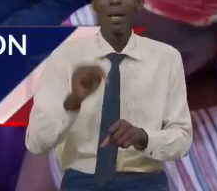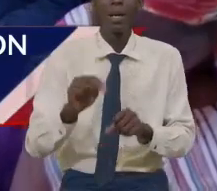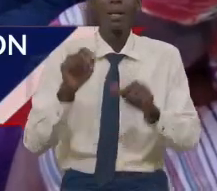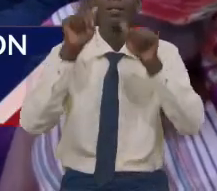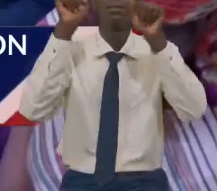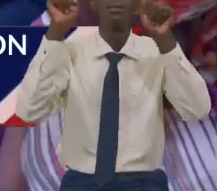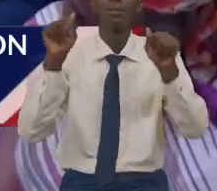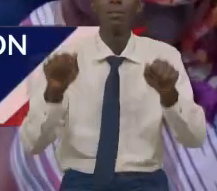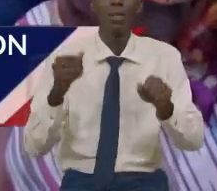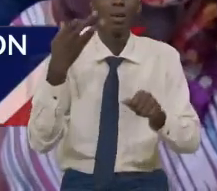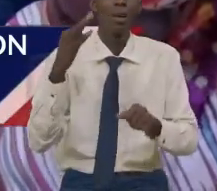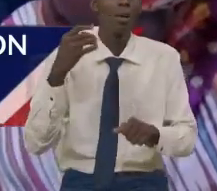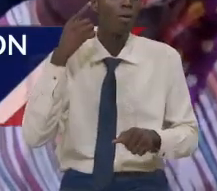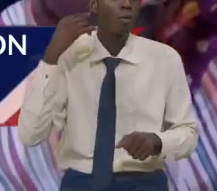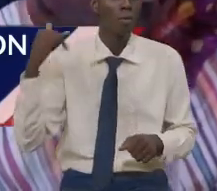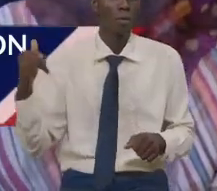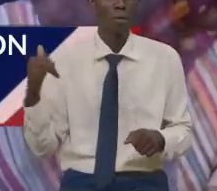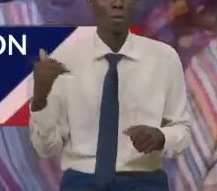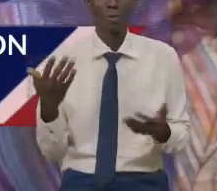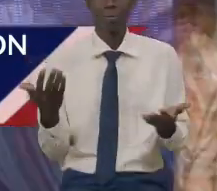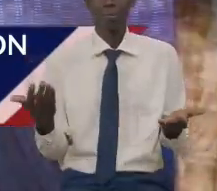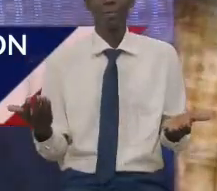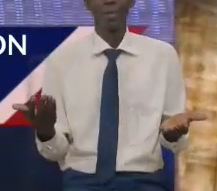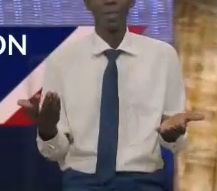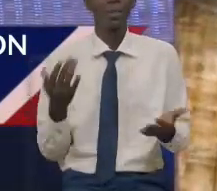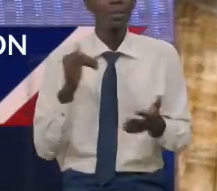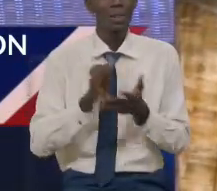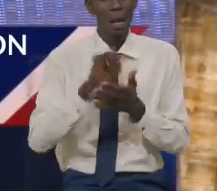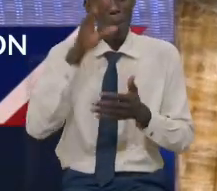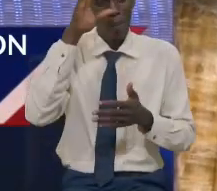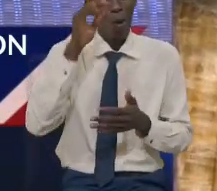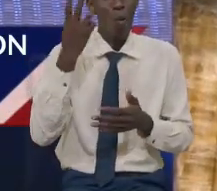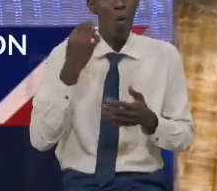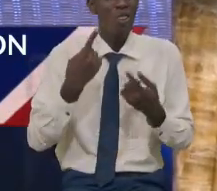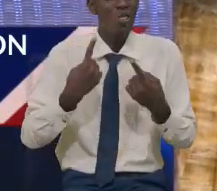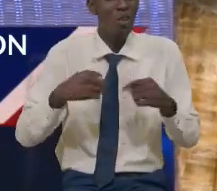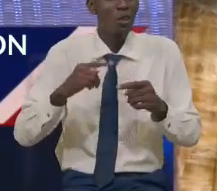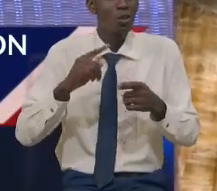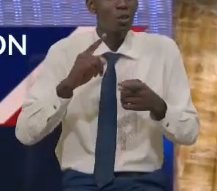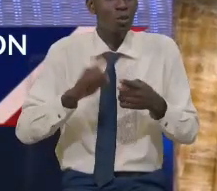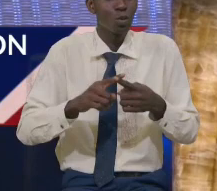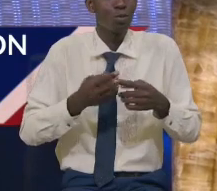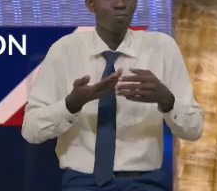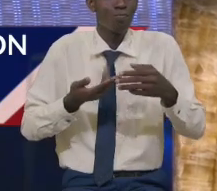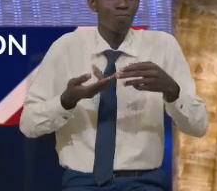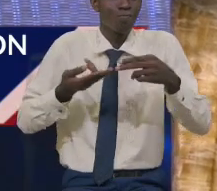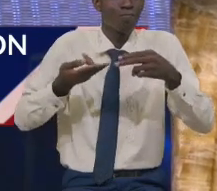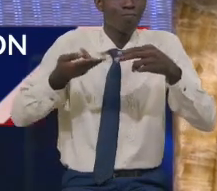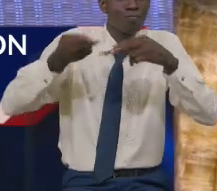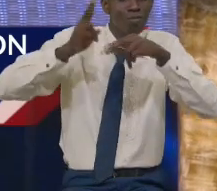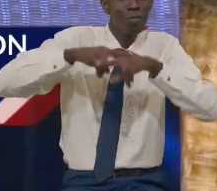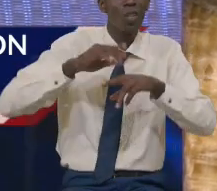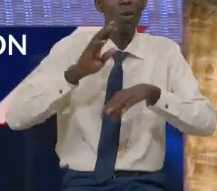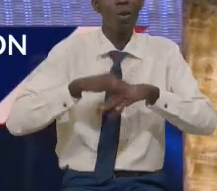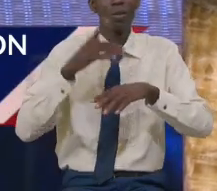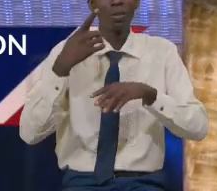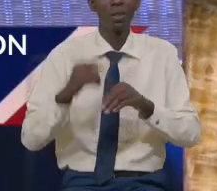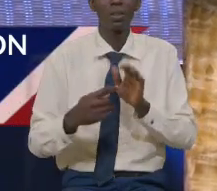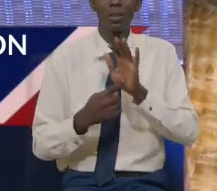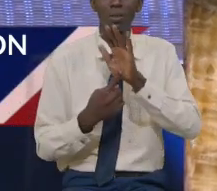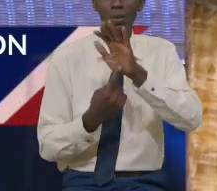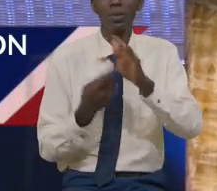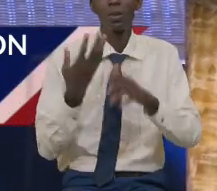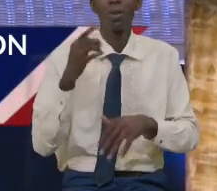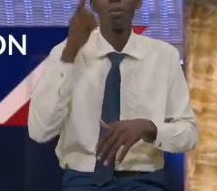of gold. You know what he was trying to do? He was trying to improve on the revelation of God. The image that